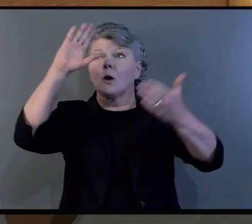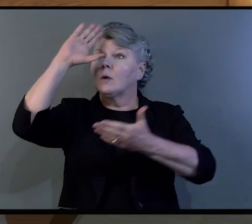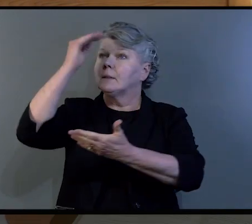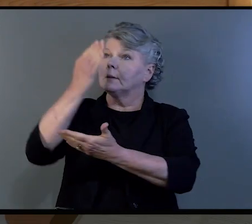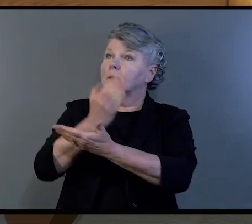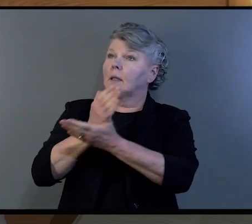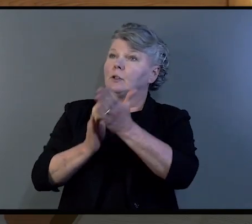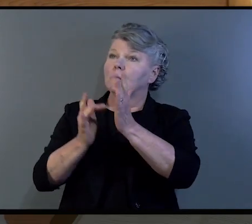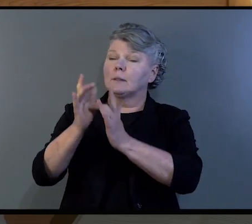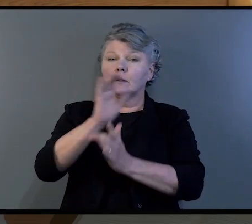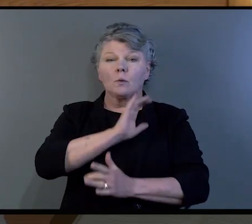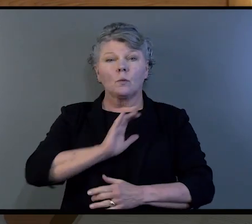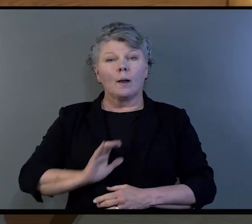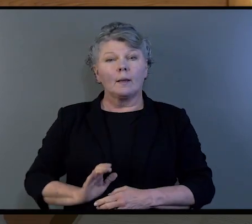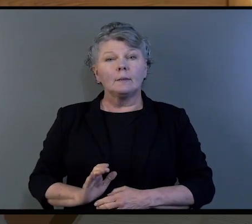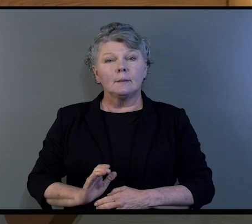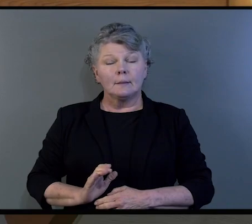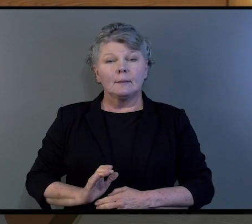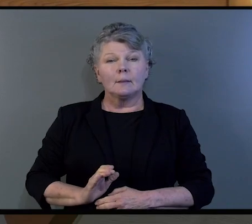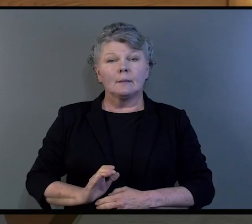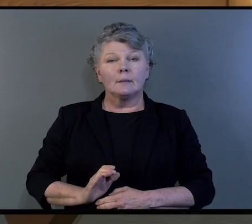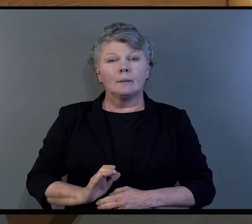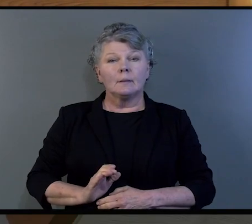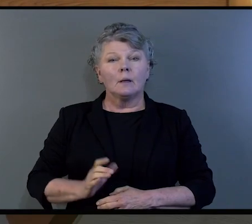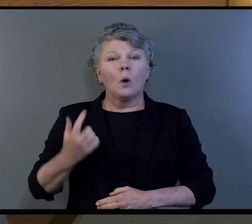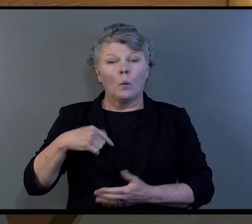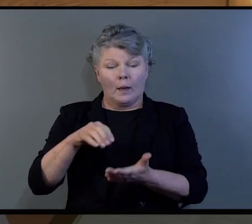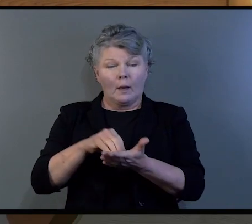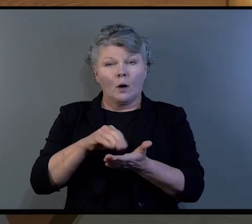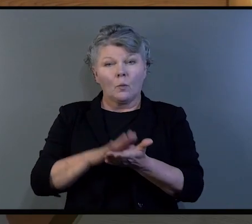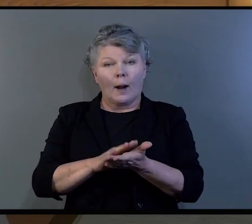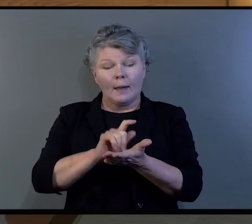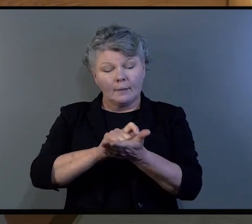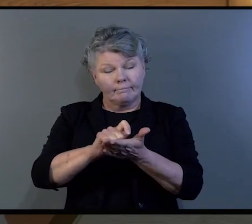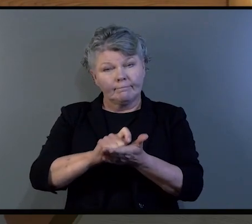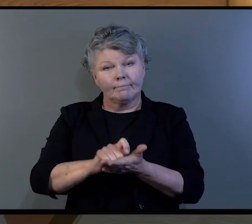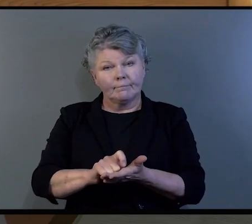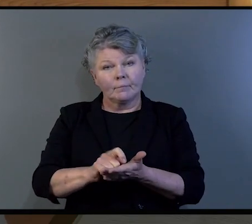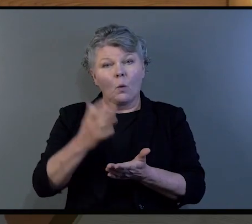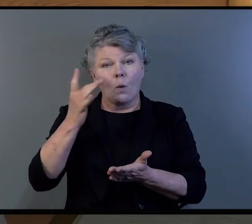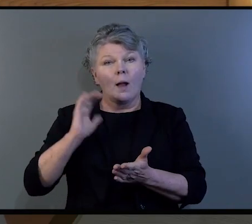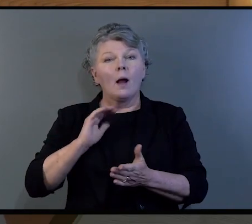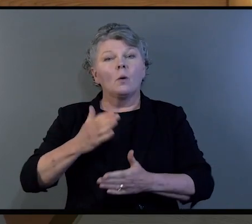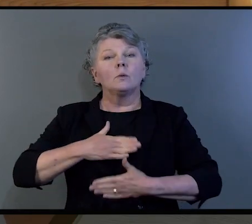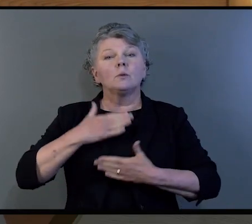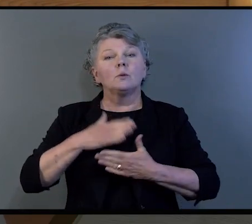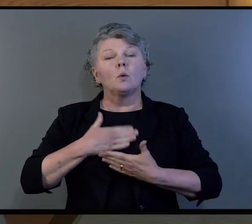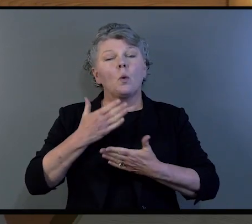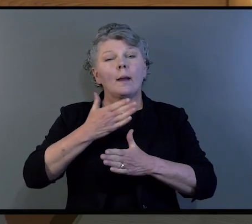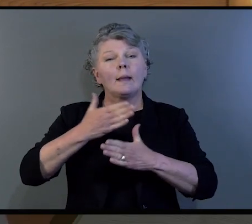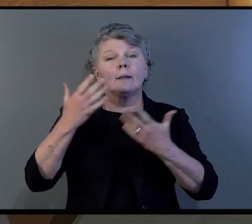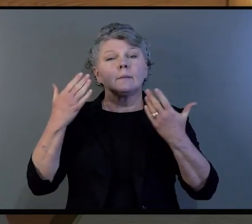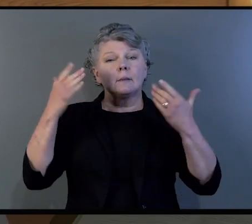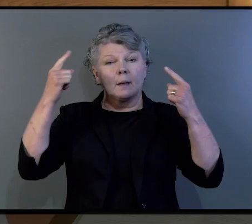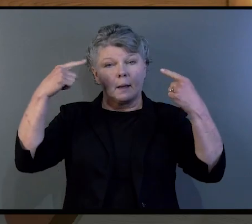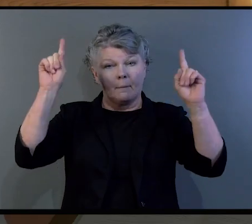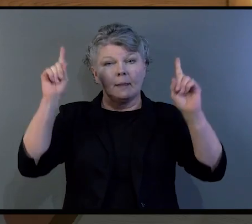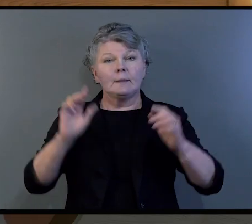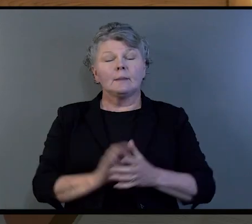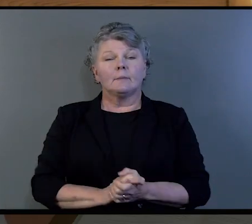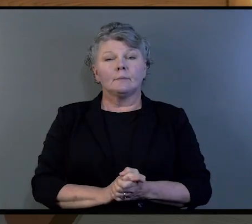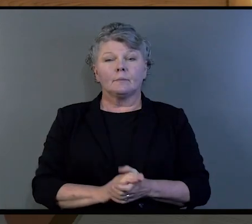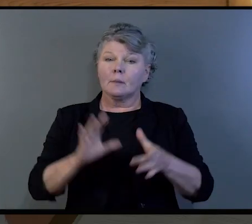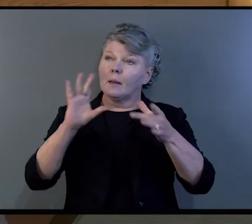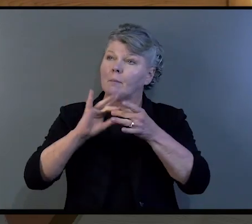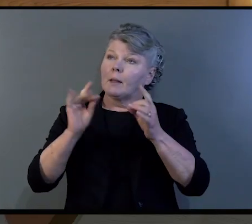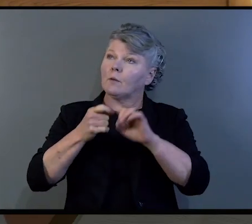Son, Jesus Christ. And we are writing these things, so that our joy may be complete. This is the message we